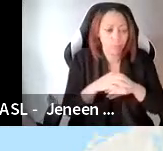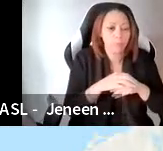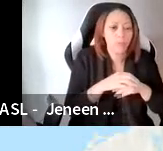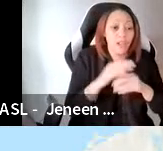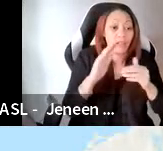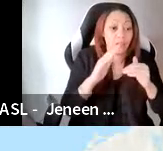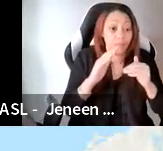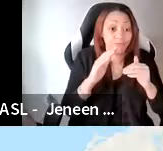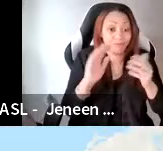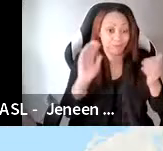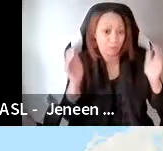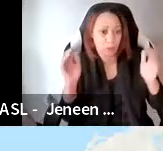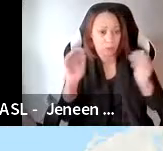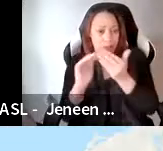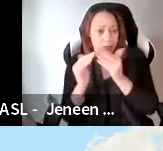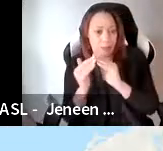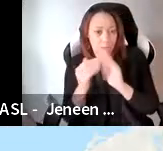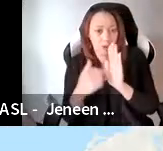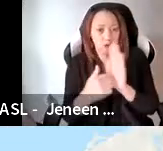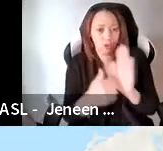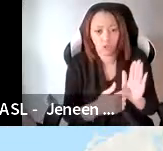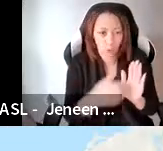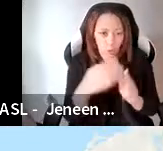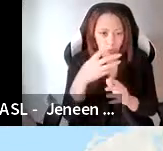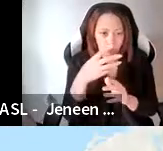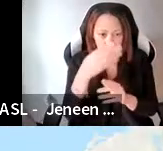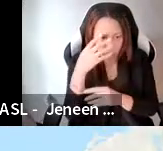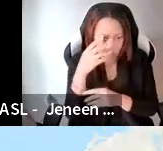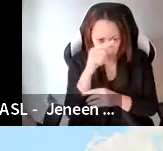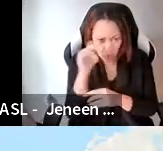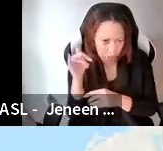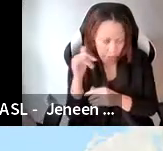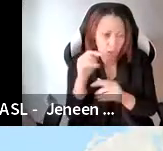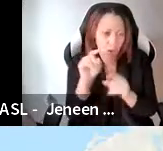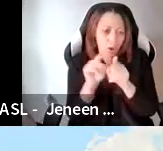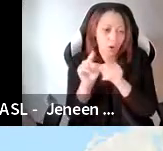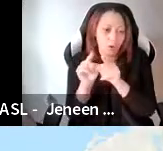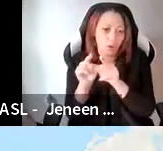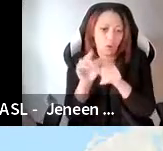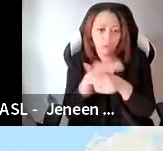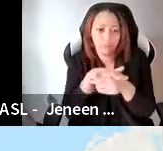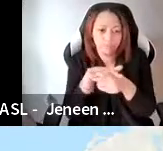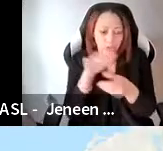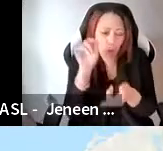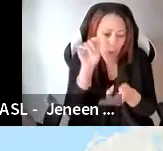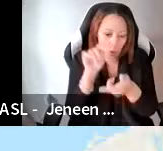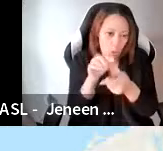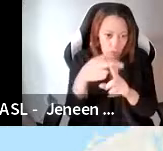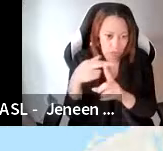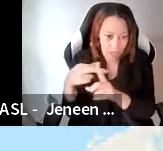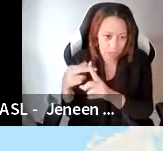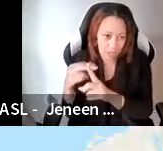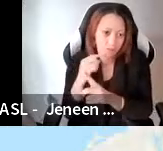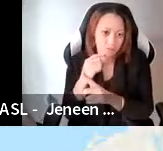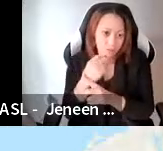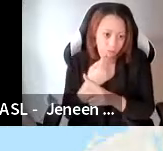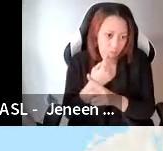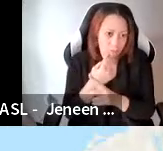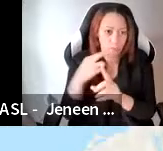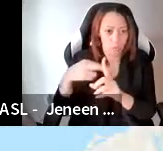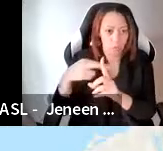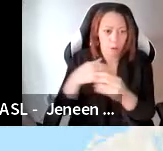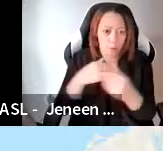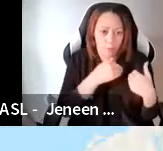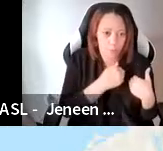the city. Those are shown in gray. It's also showing neighborhoods that have a lower rate of severe rent burden in